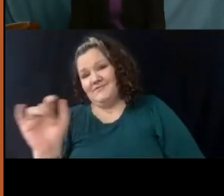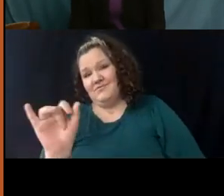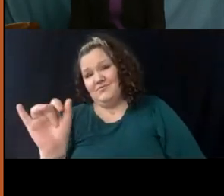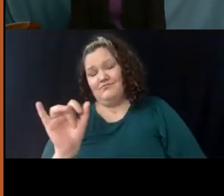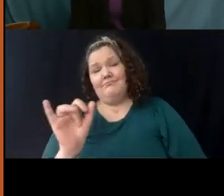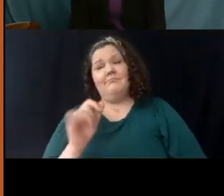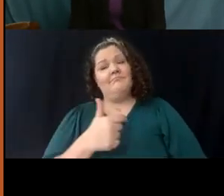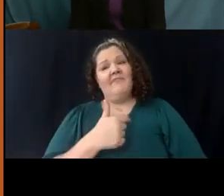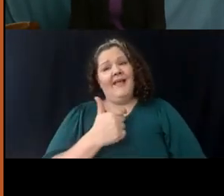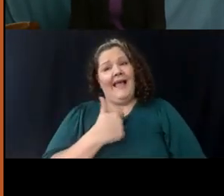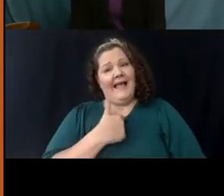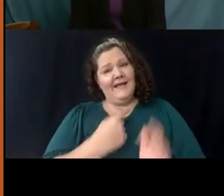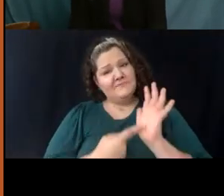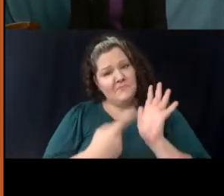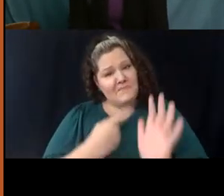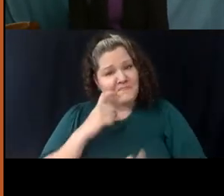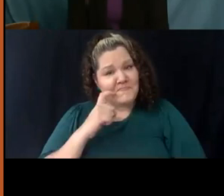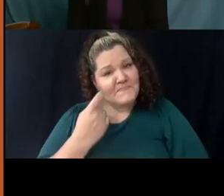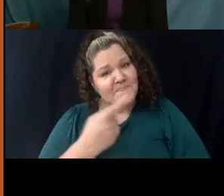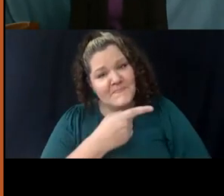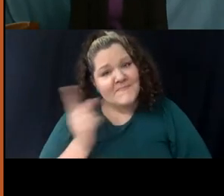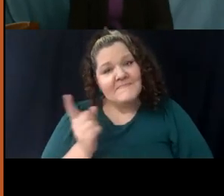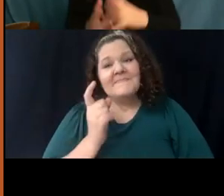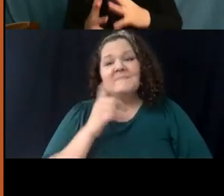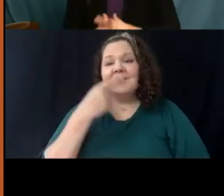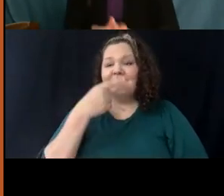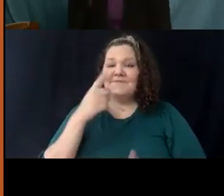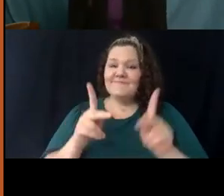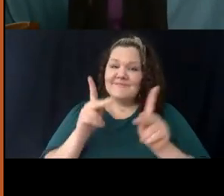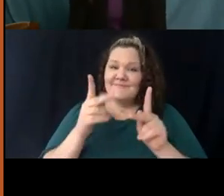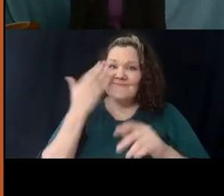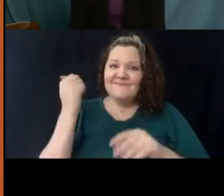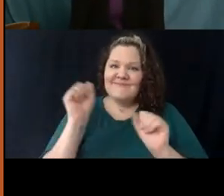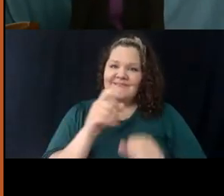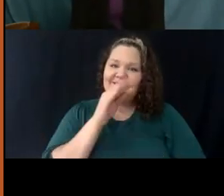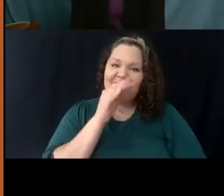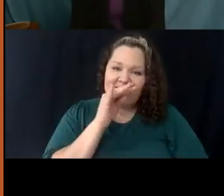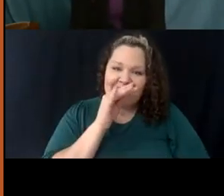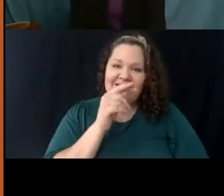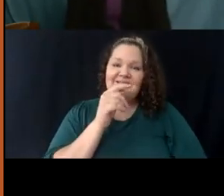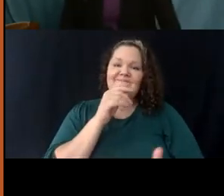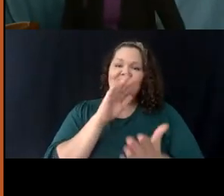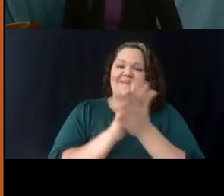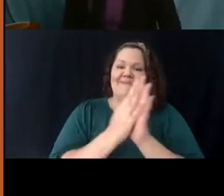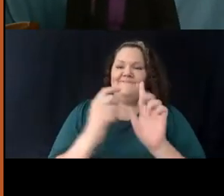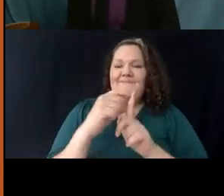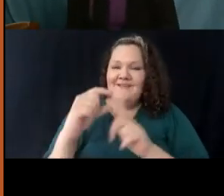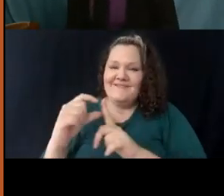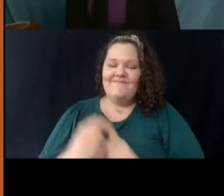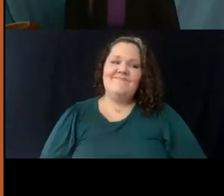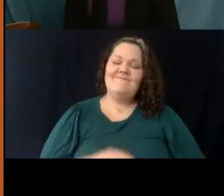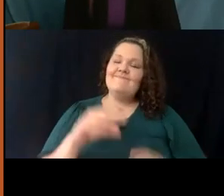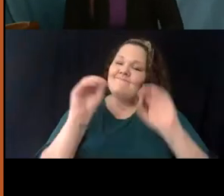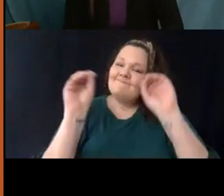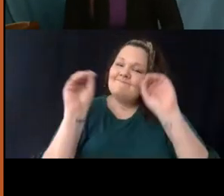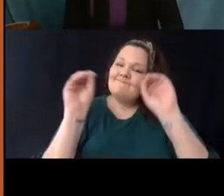It also goes the other way. I'm sure many of you have used spoken language to text. Often I'm very jealous of hearing people who